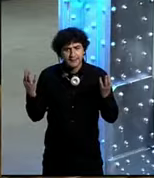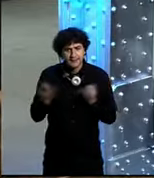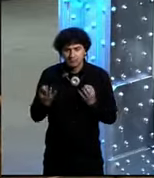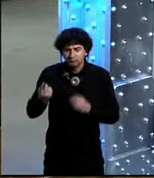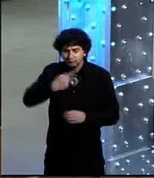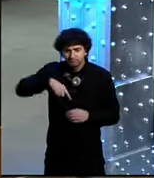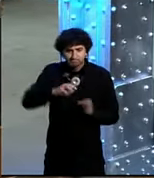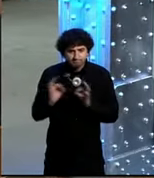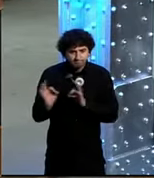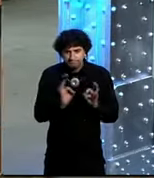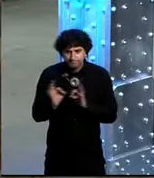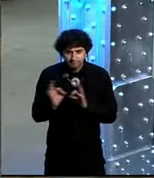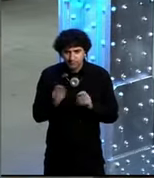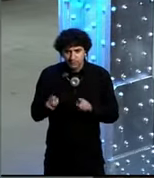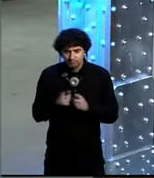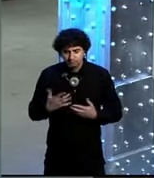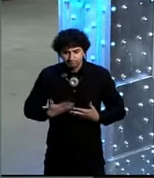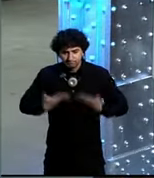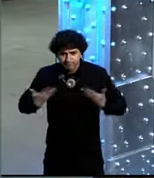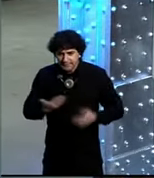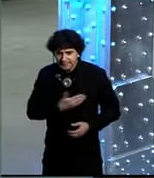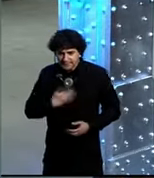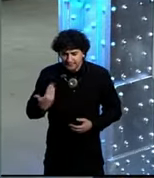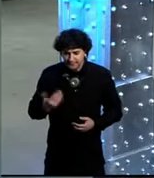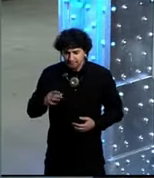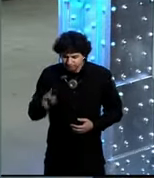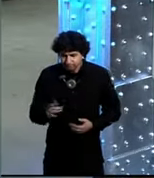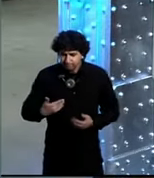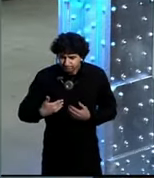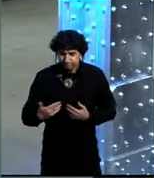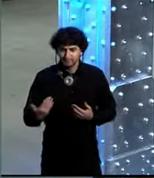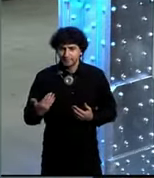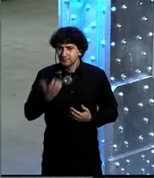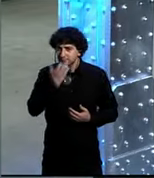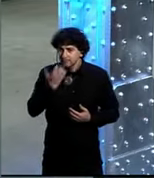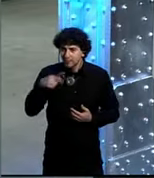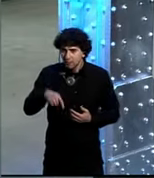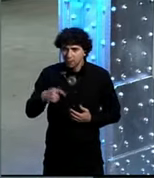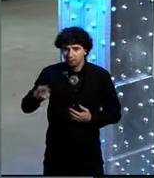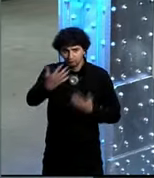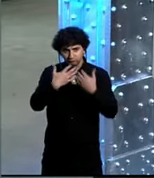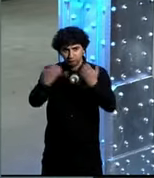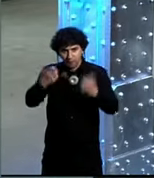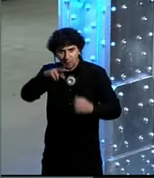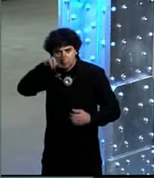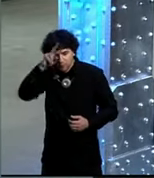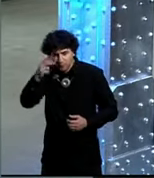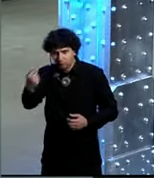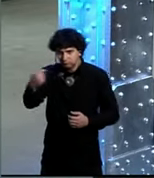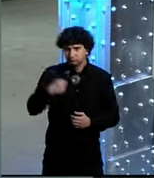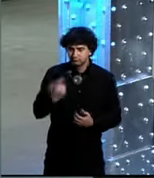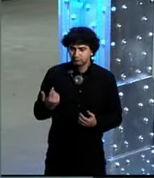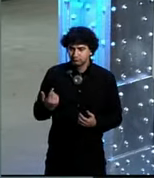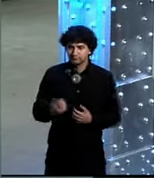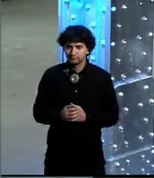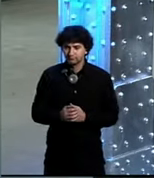embrace that. If the audience has cared so much, for some reason, about what you've done, that they've actually gone